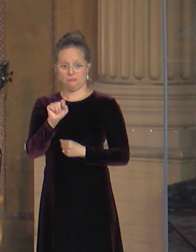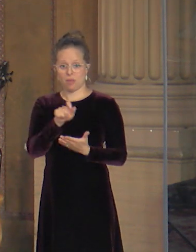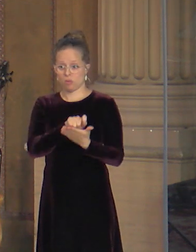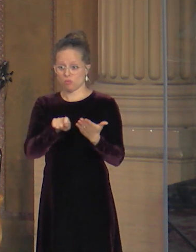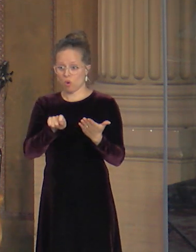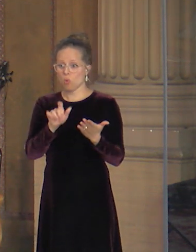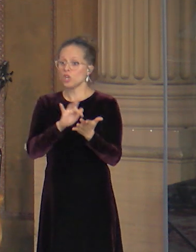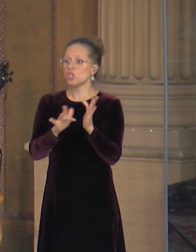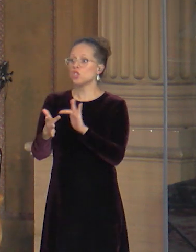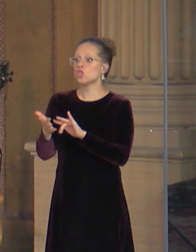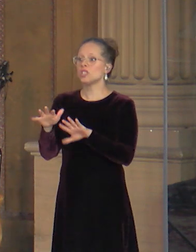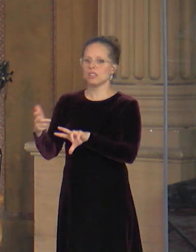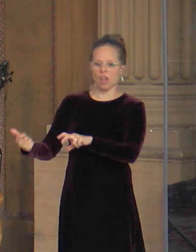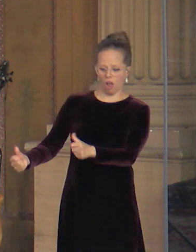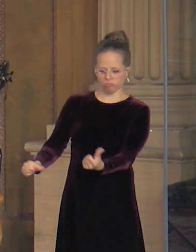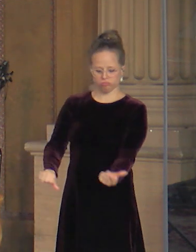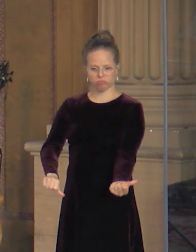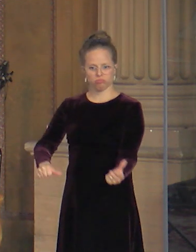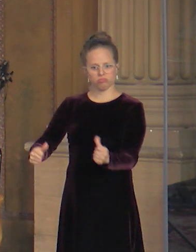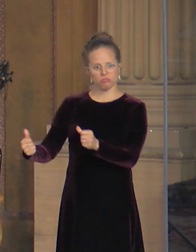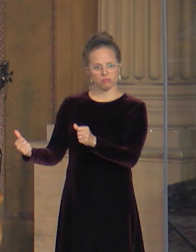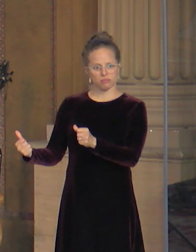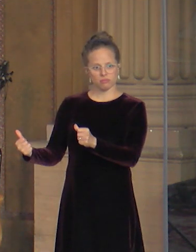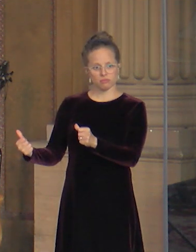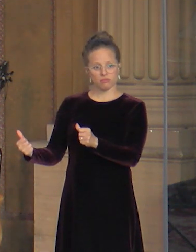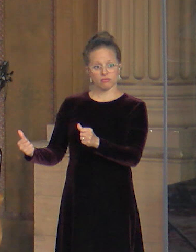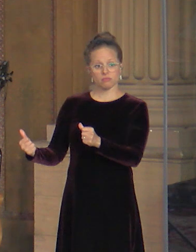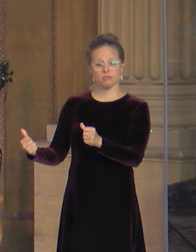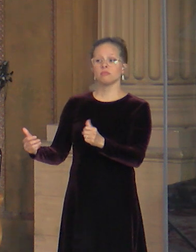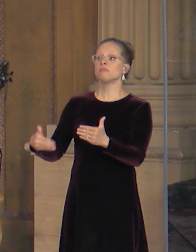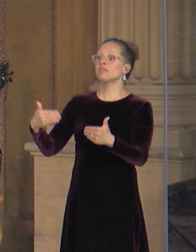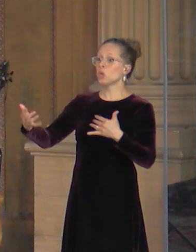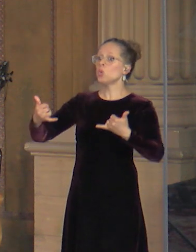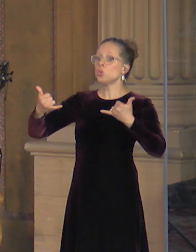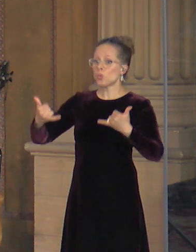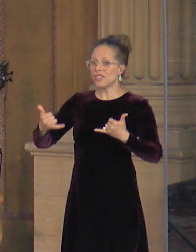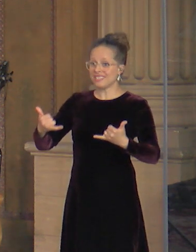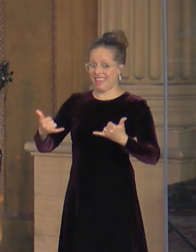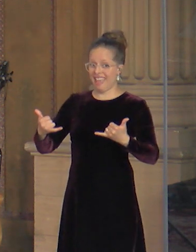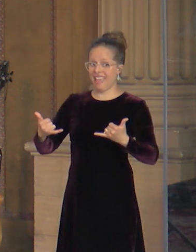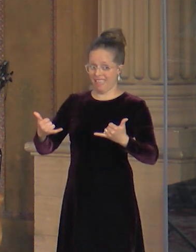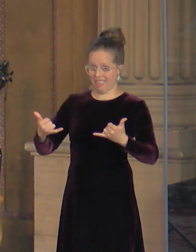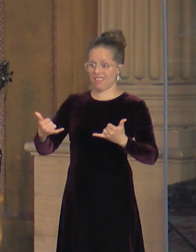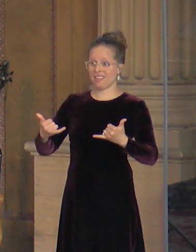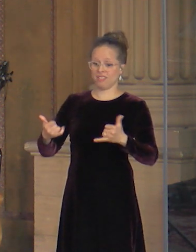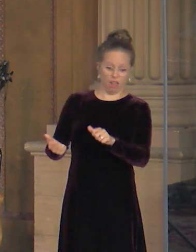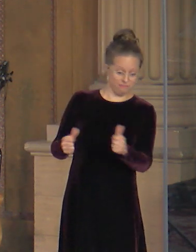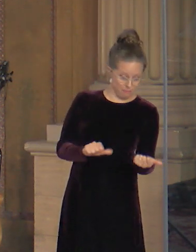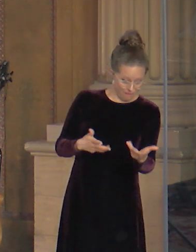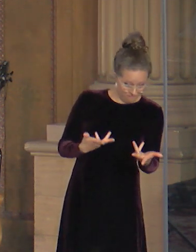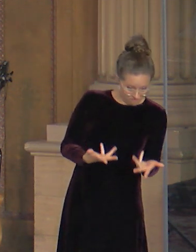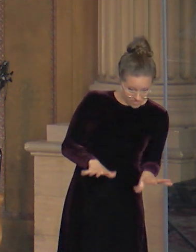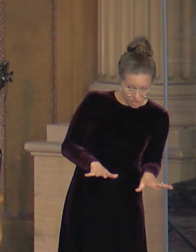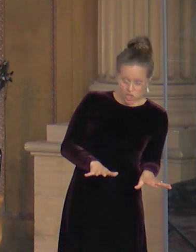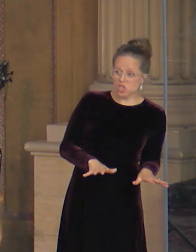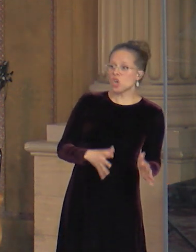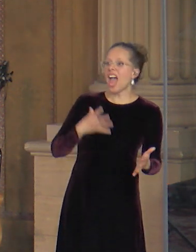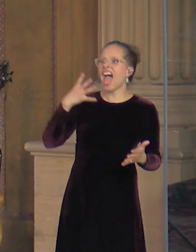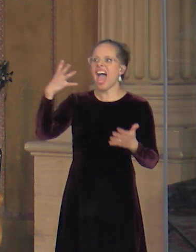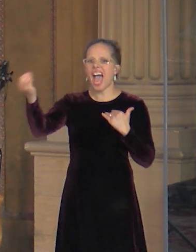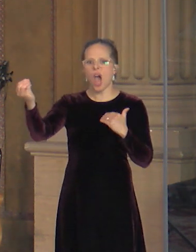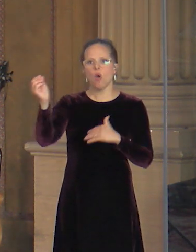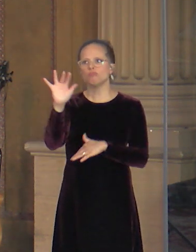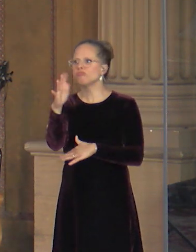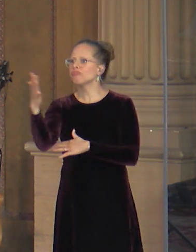into the water for his baptism and then today immediately after the water of his baptism he goes out into the wilderness for 40 days of